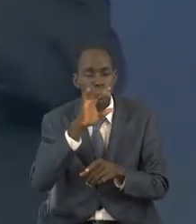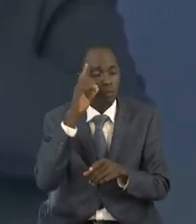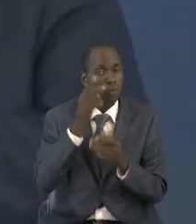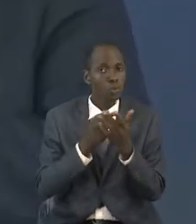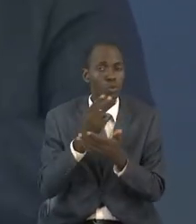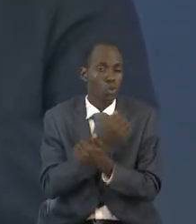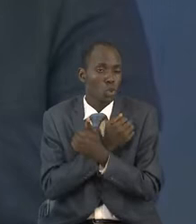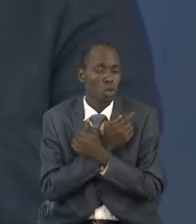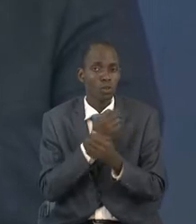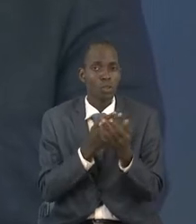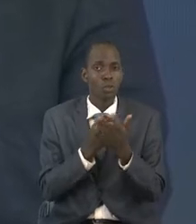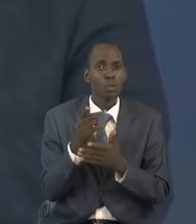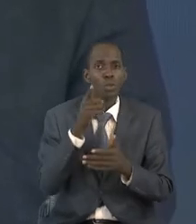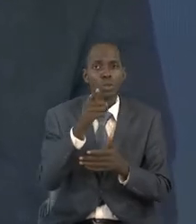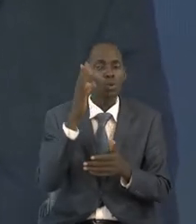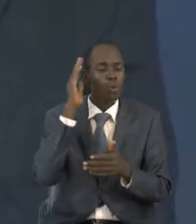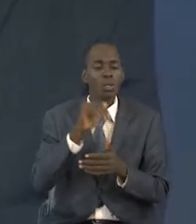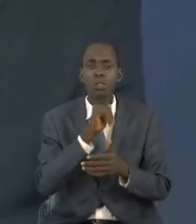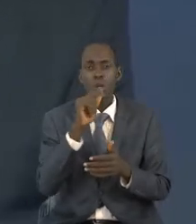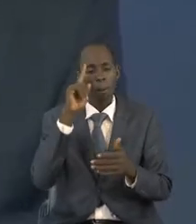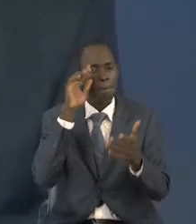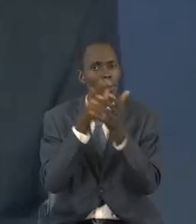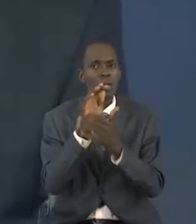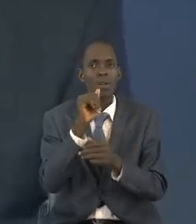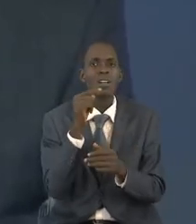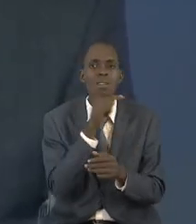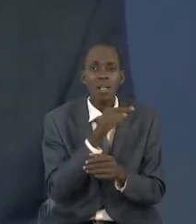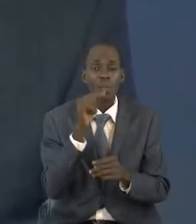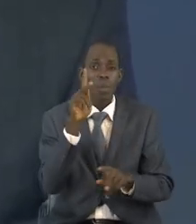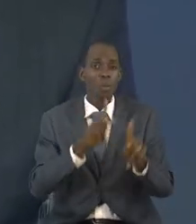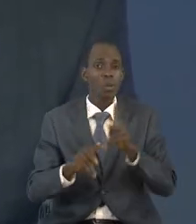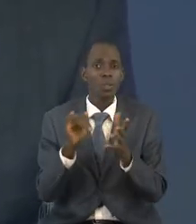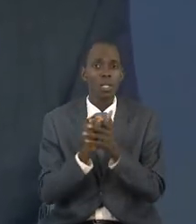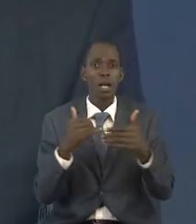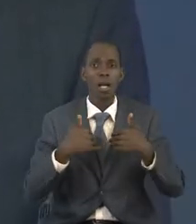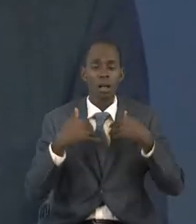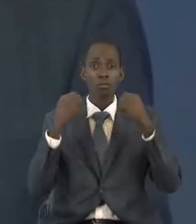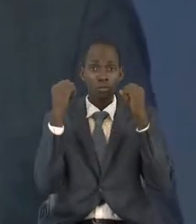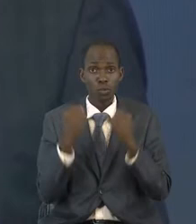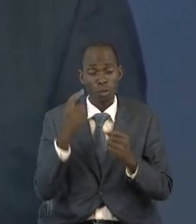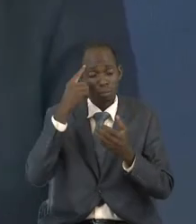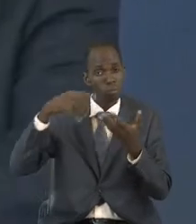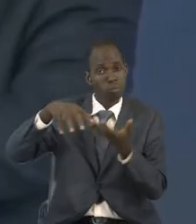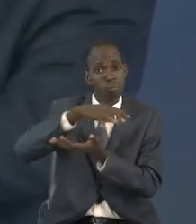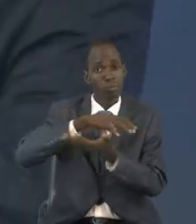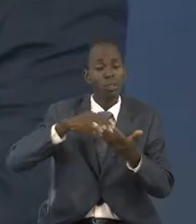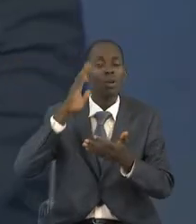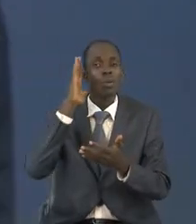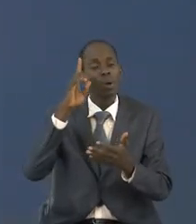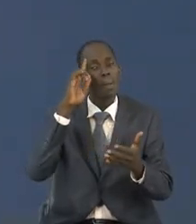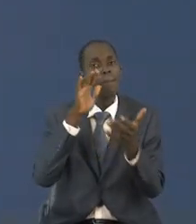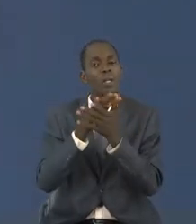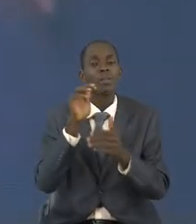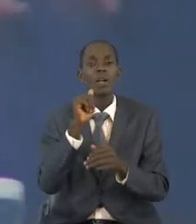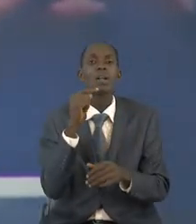when you will not believe a lie. The people that have strong delusion to believe a lie. But when you